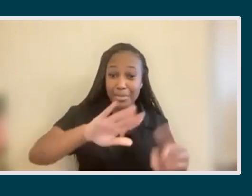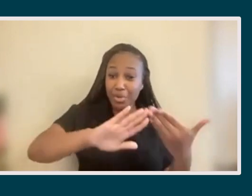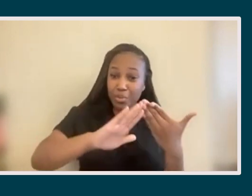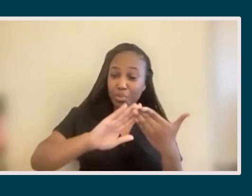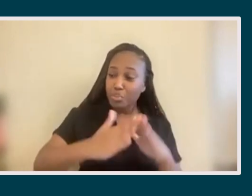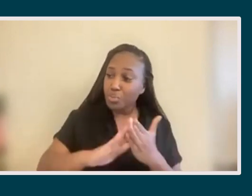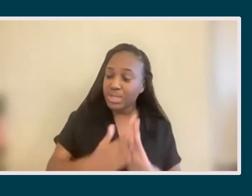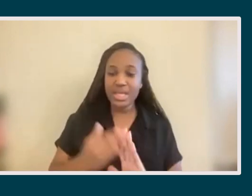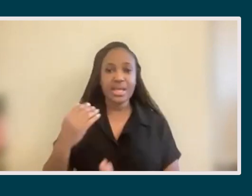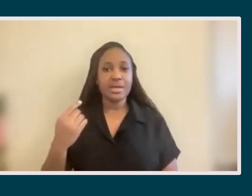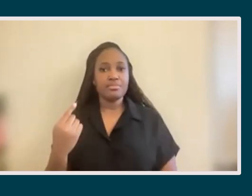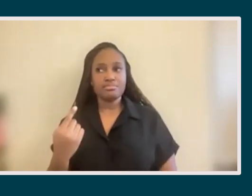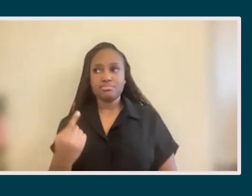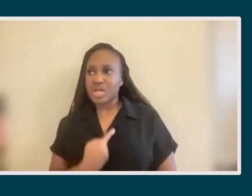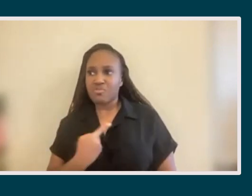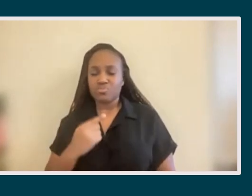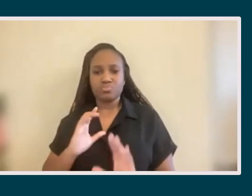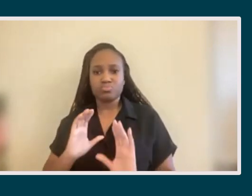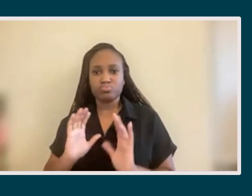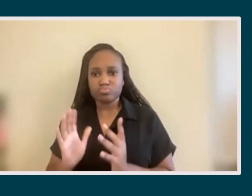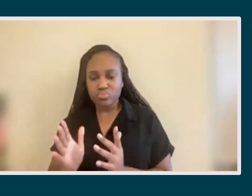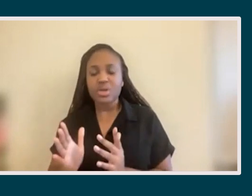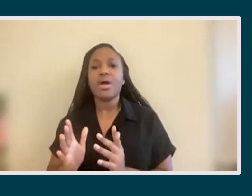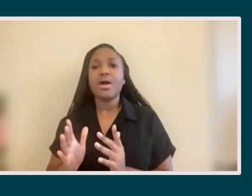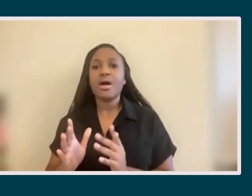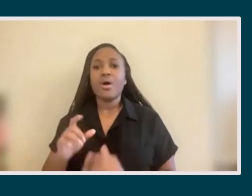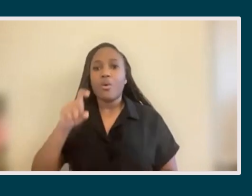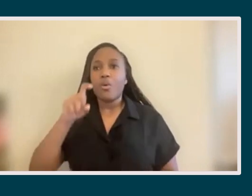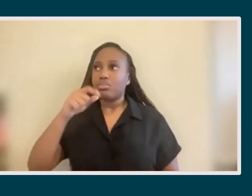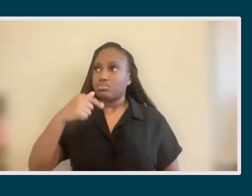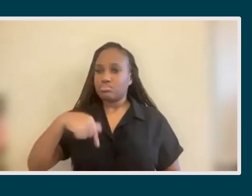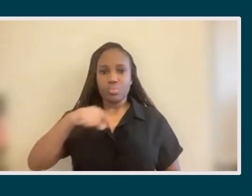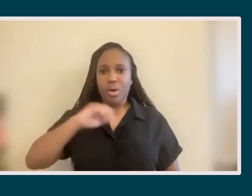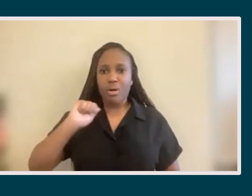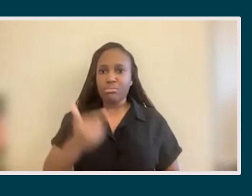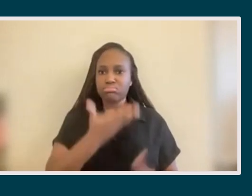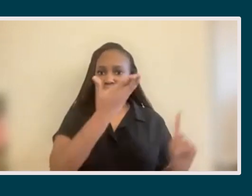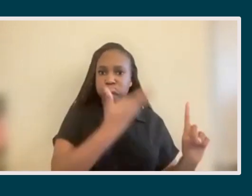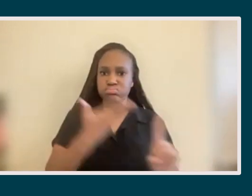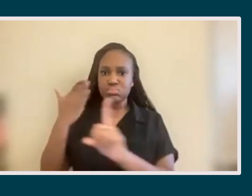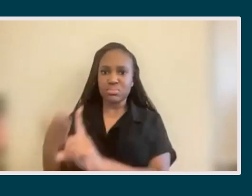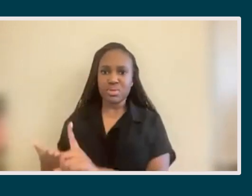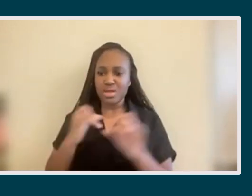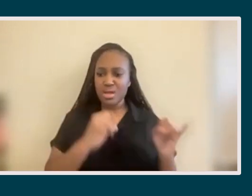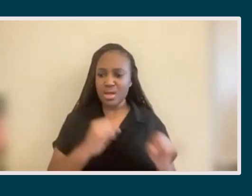individual engagement also, that, we are who we are. And I can't